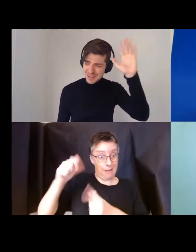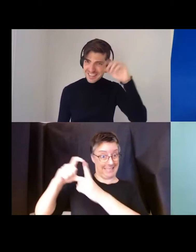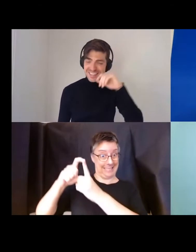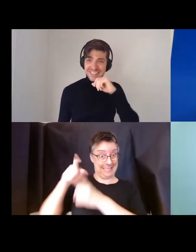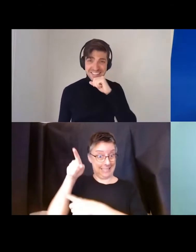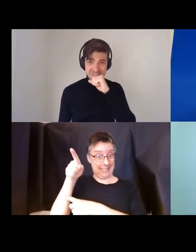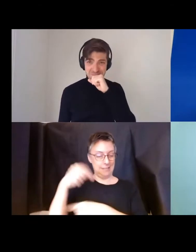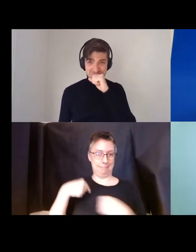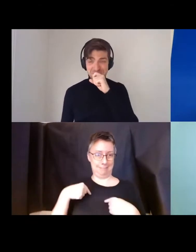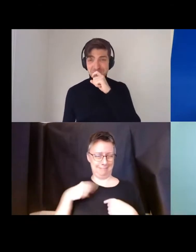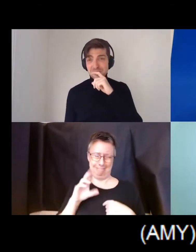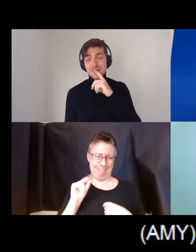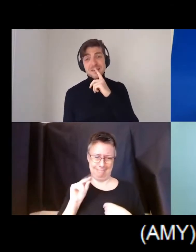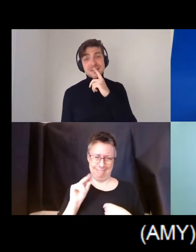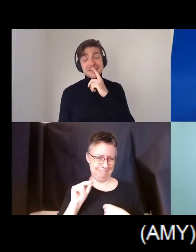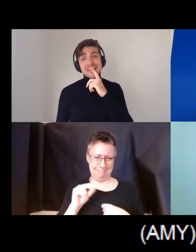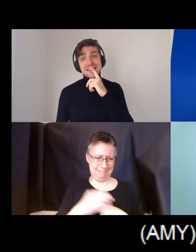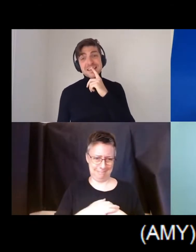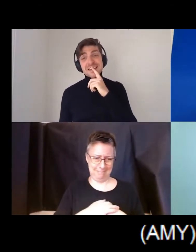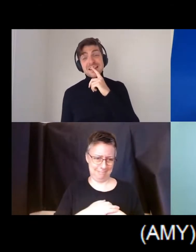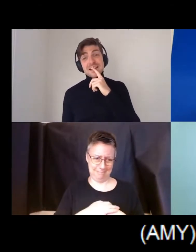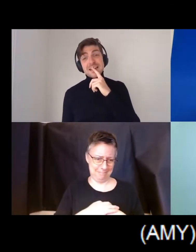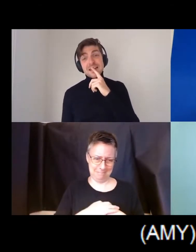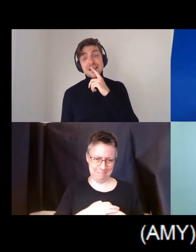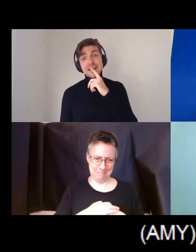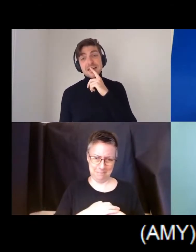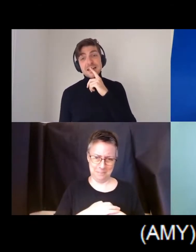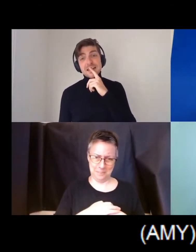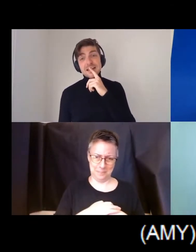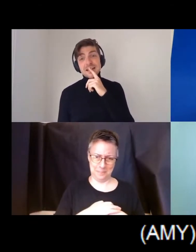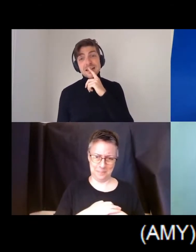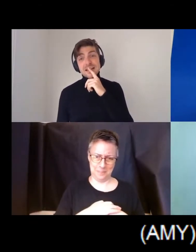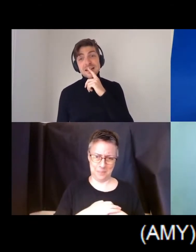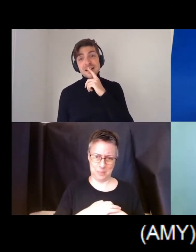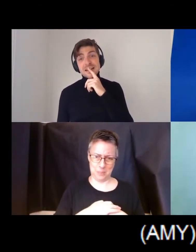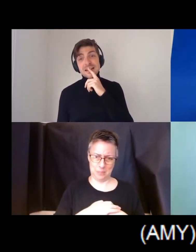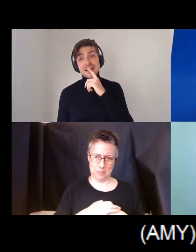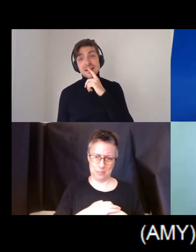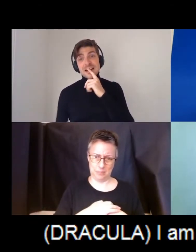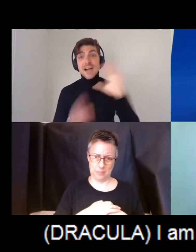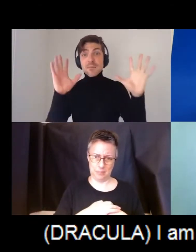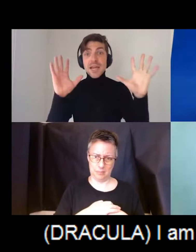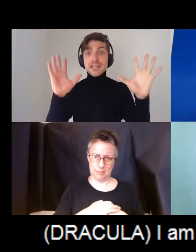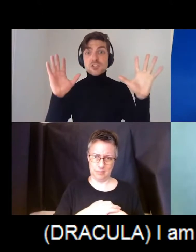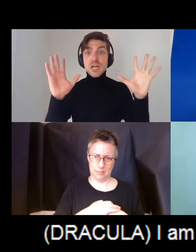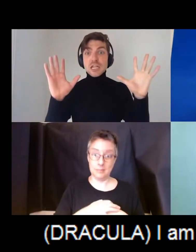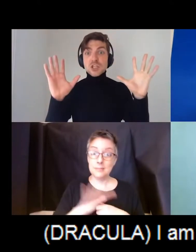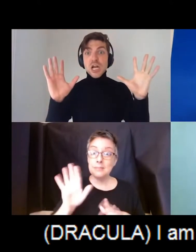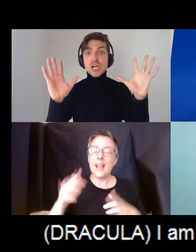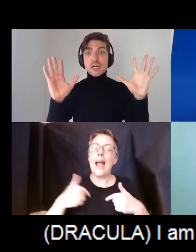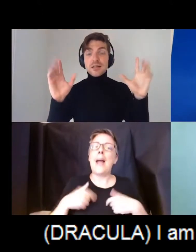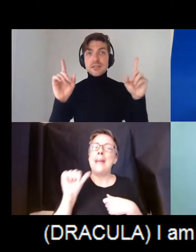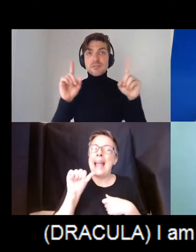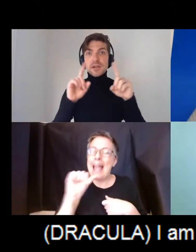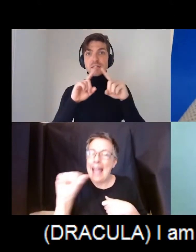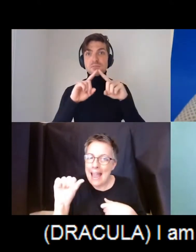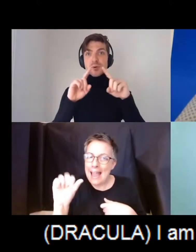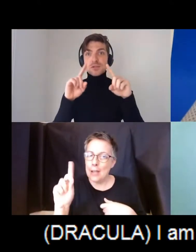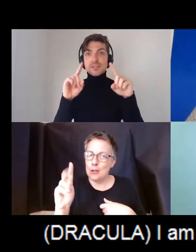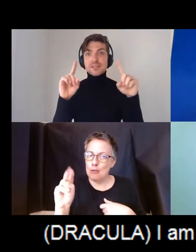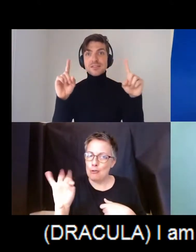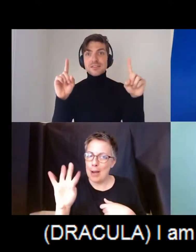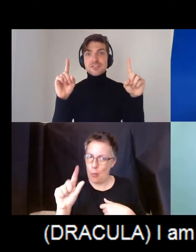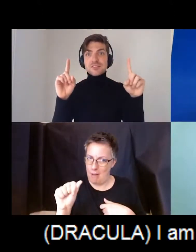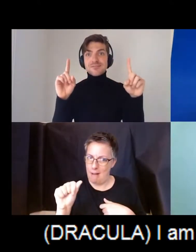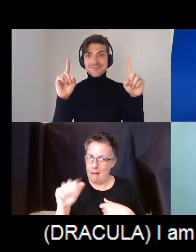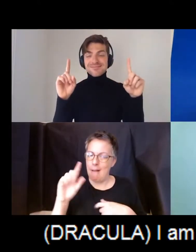no. Well, sorry for the mix-up. Okay, bye. I am a Dracula. It is a very